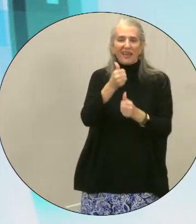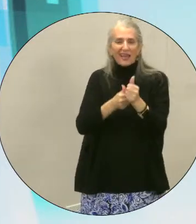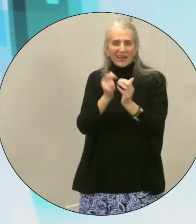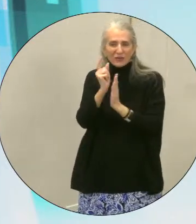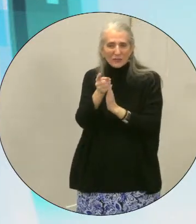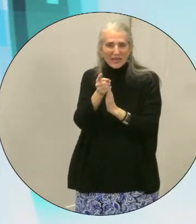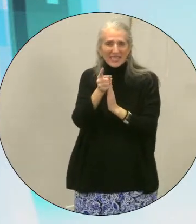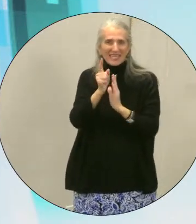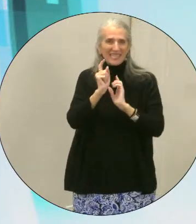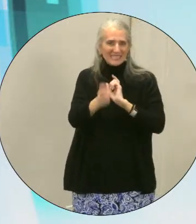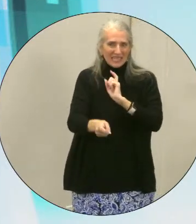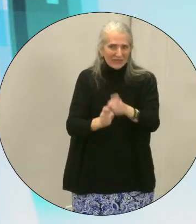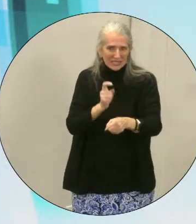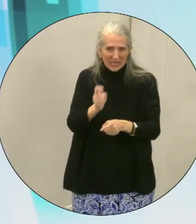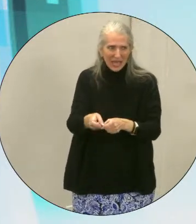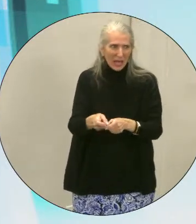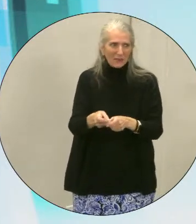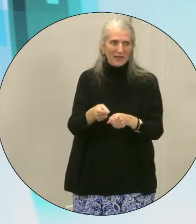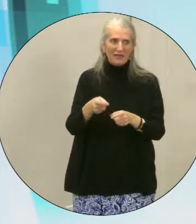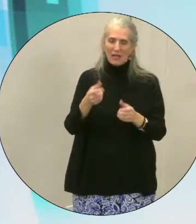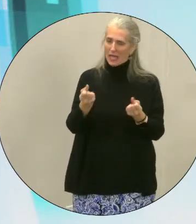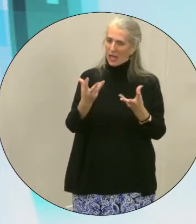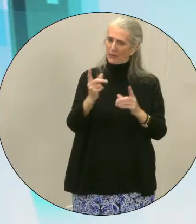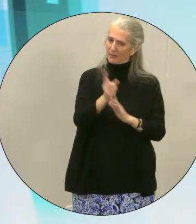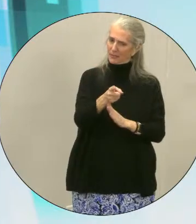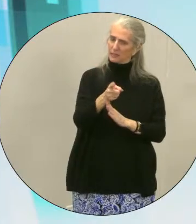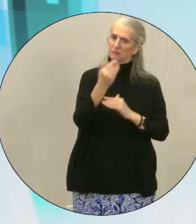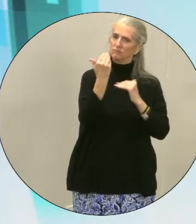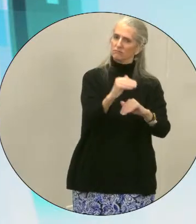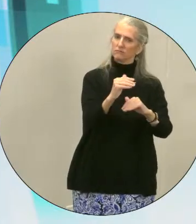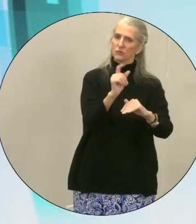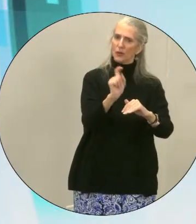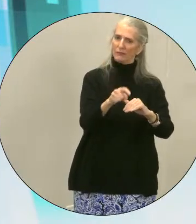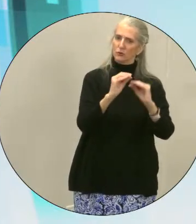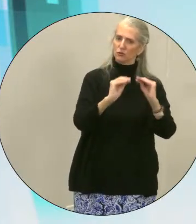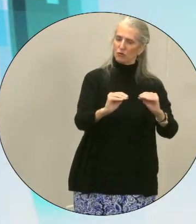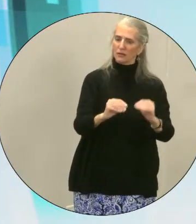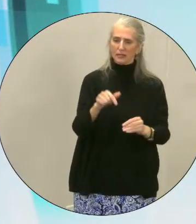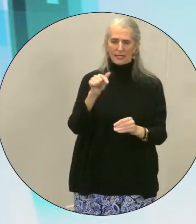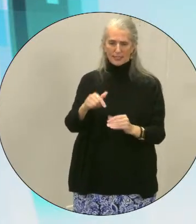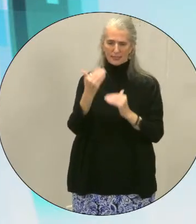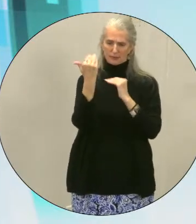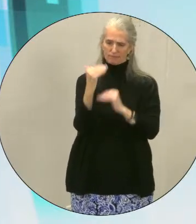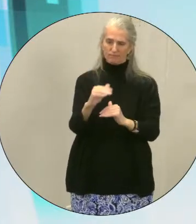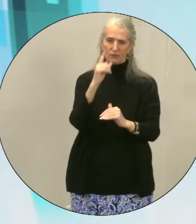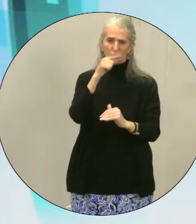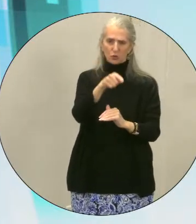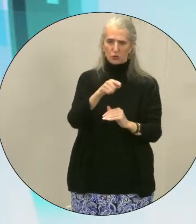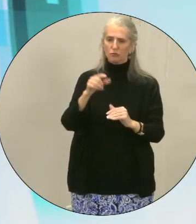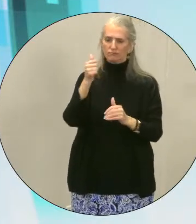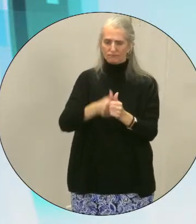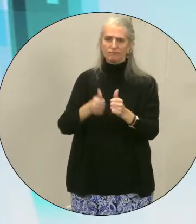is given to them. These are how many minutes you have to instruct. This is what you're doing for every minute of your day.